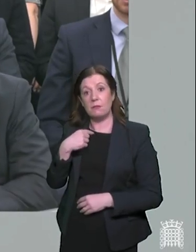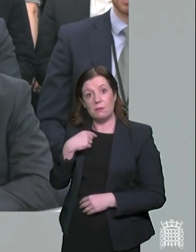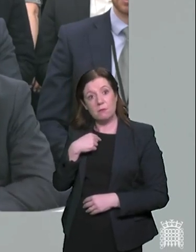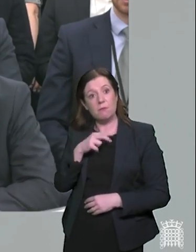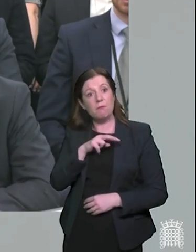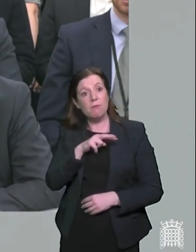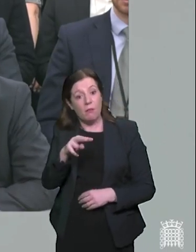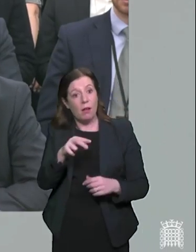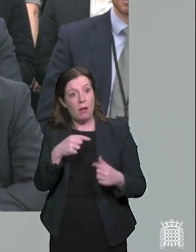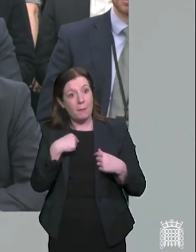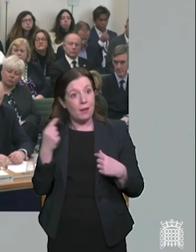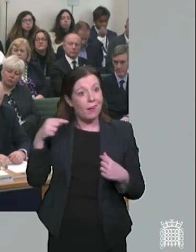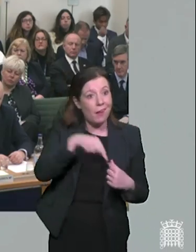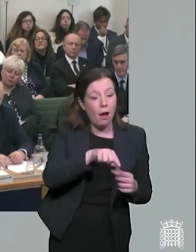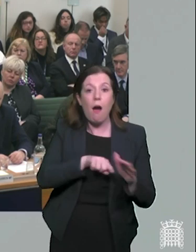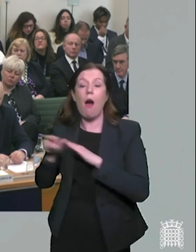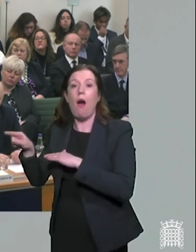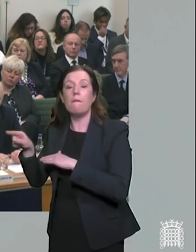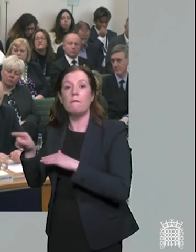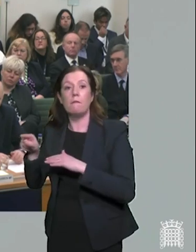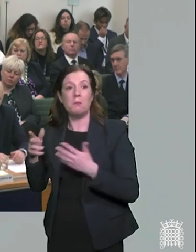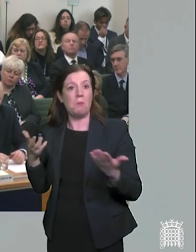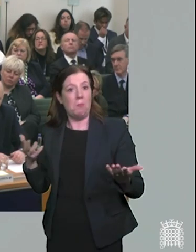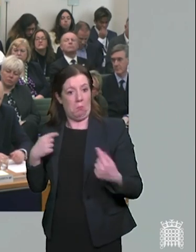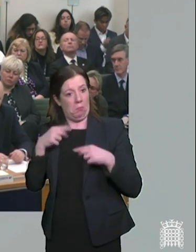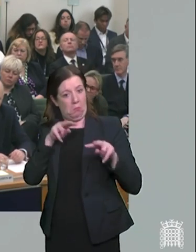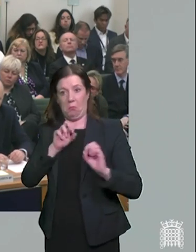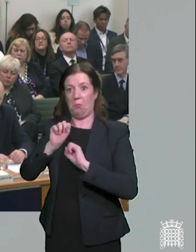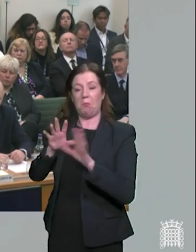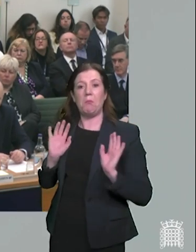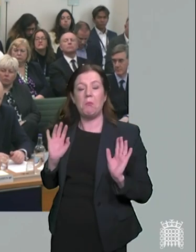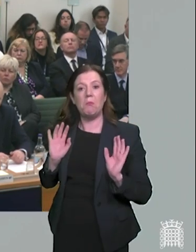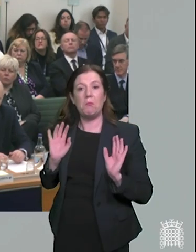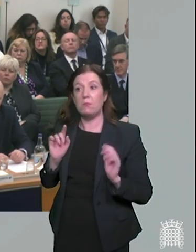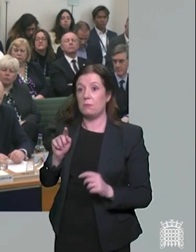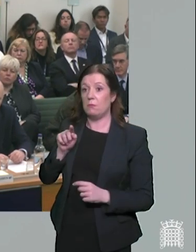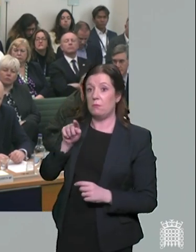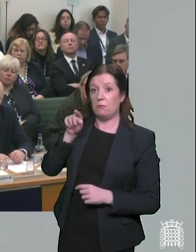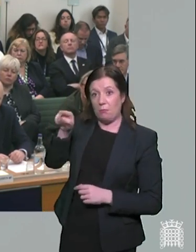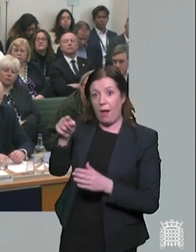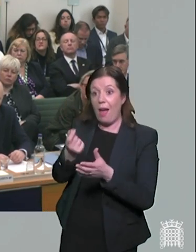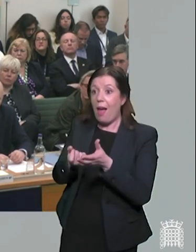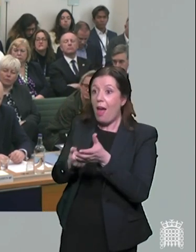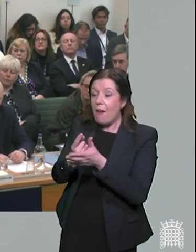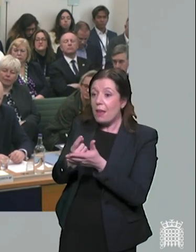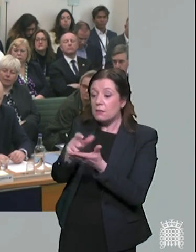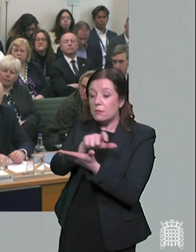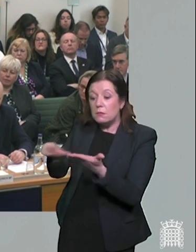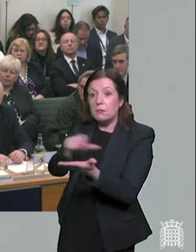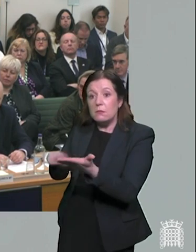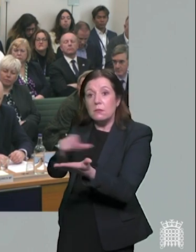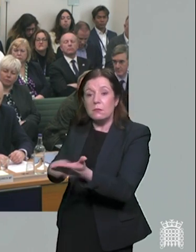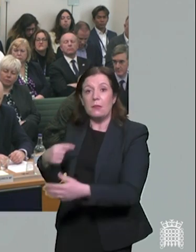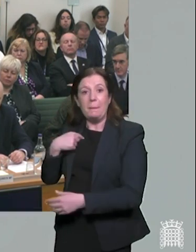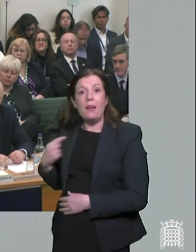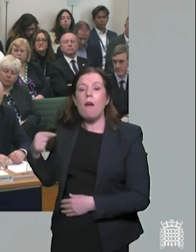there. The vast majority of the events relied upon by the committee are events I attended for 10 or 15